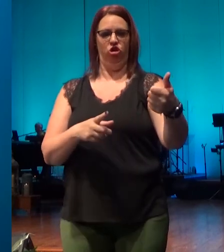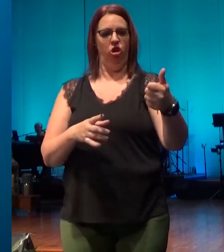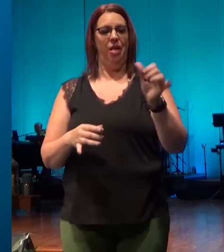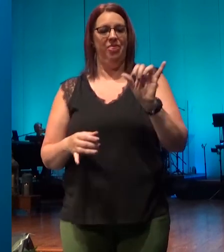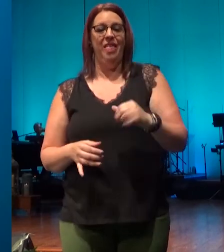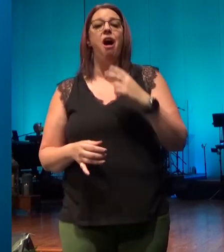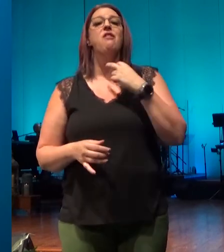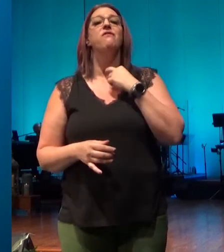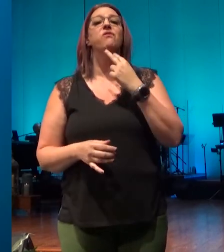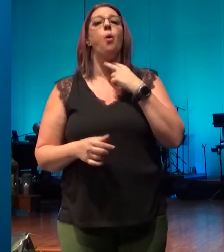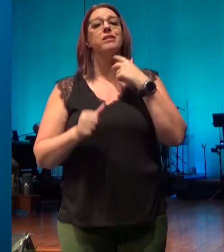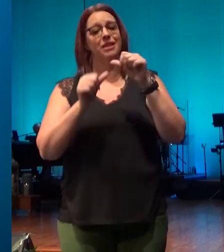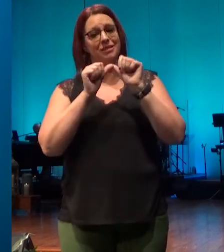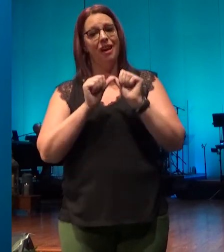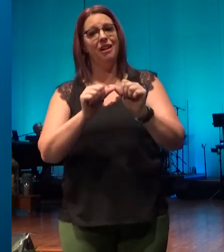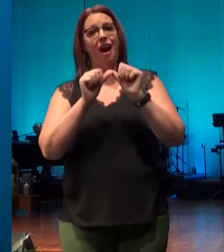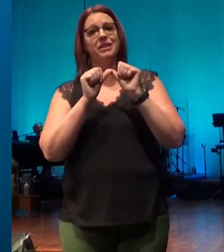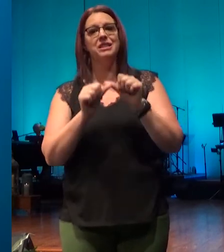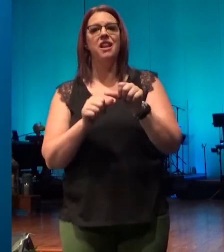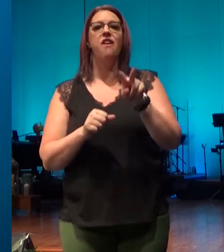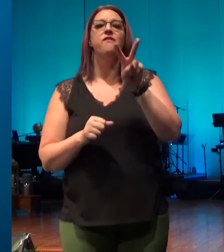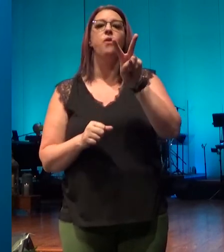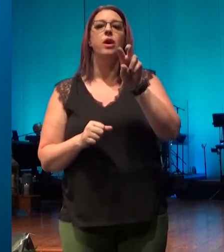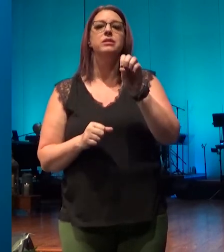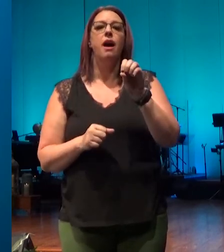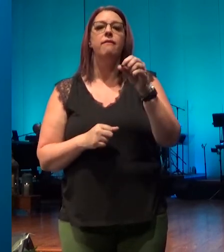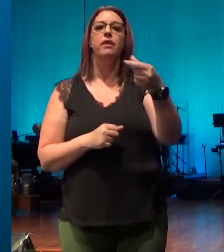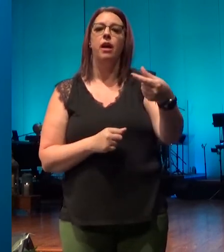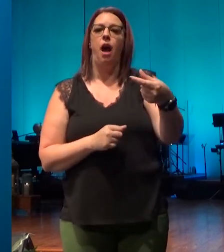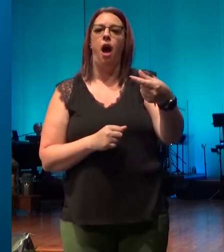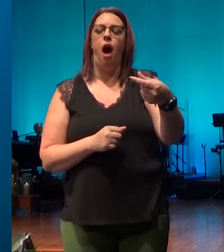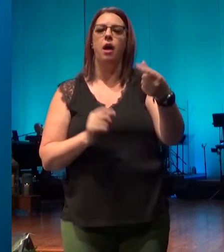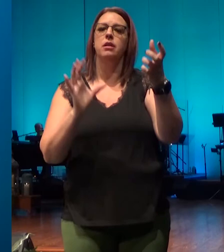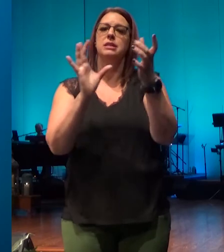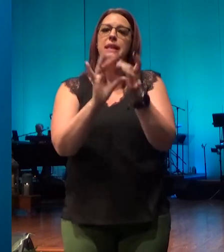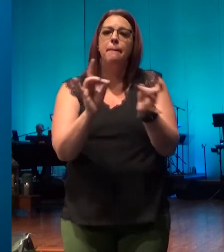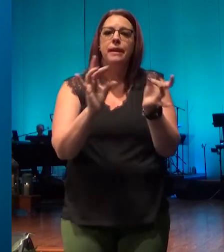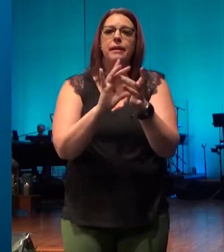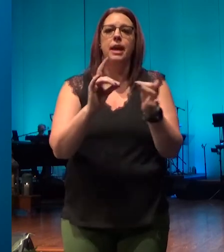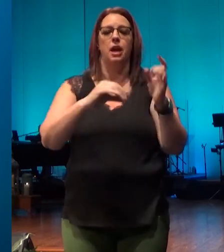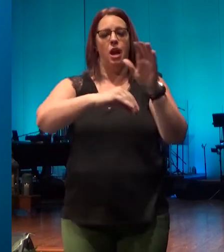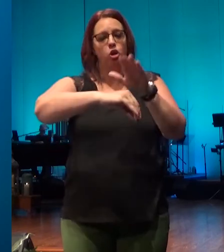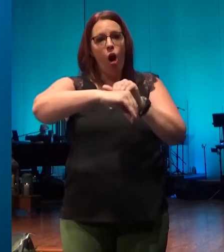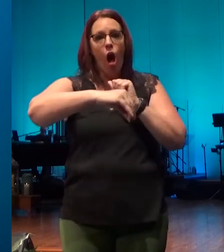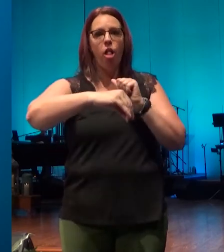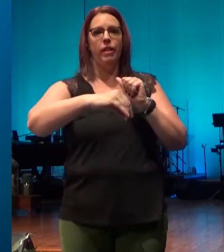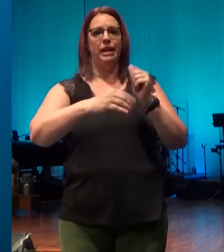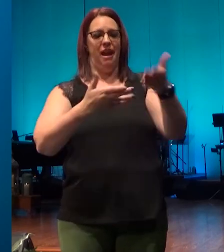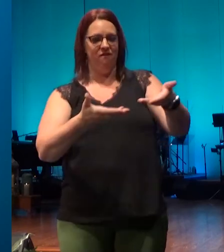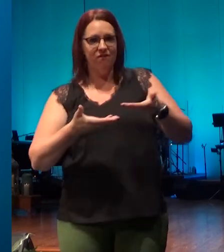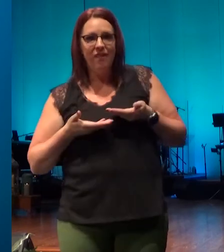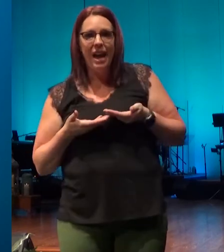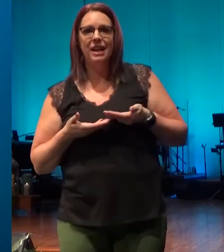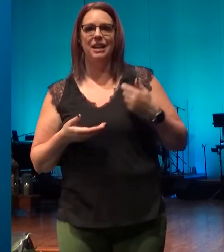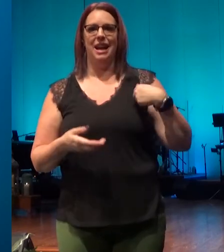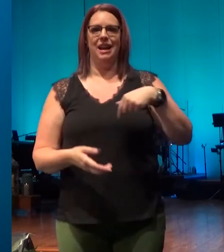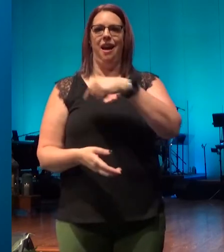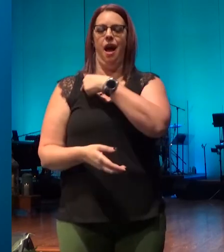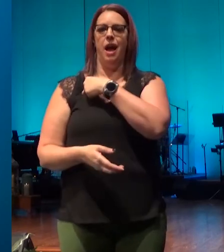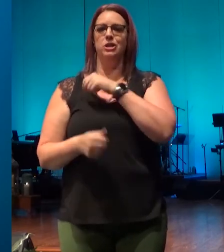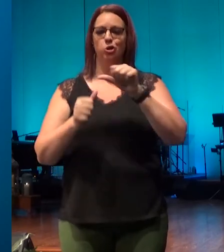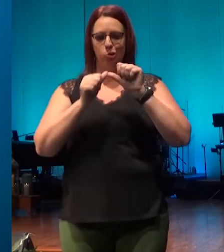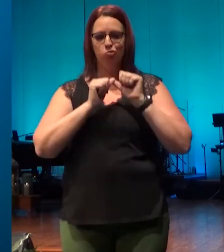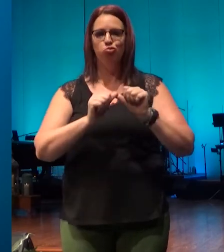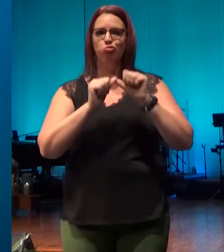is the constant voice of God, speaking to us, calling to us, inviting us to